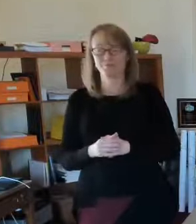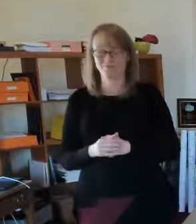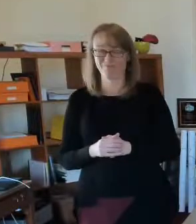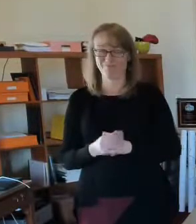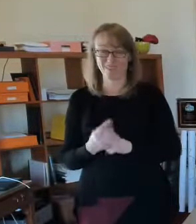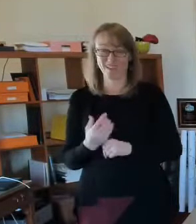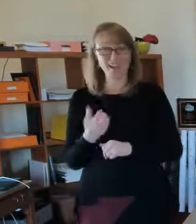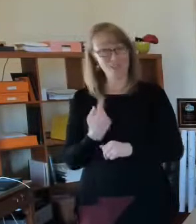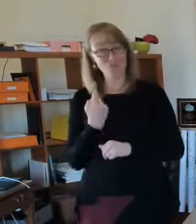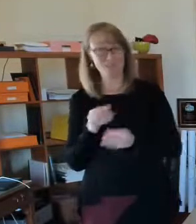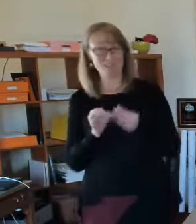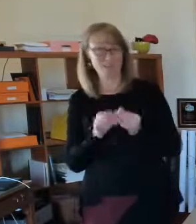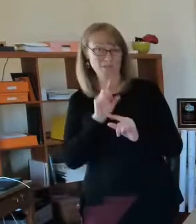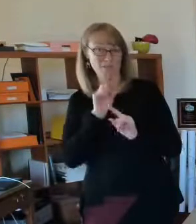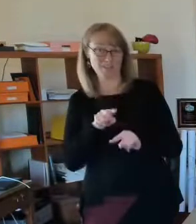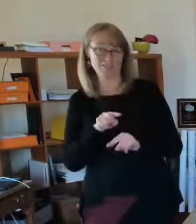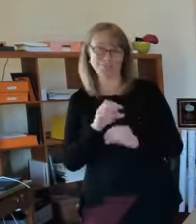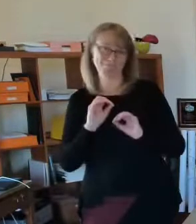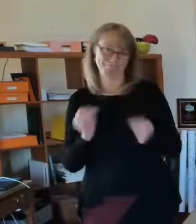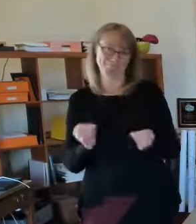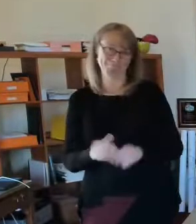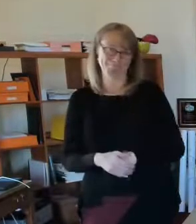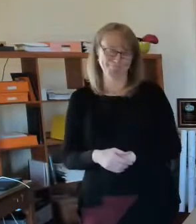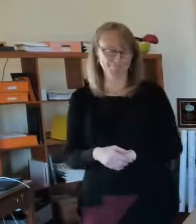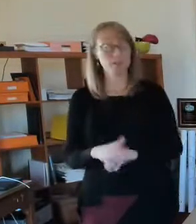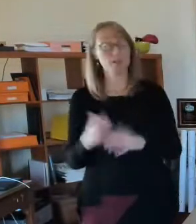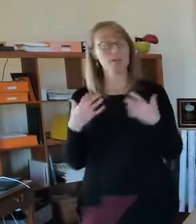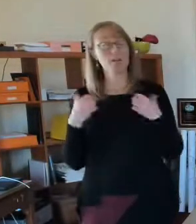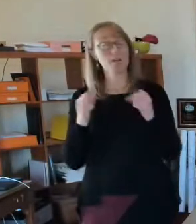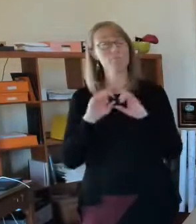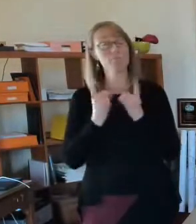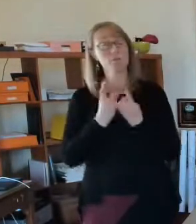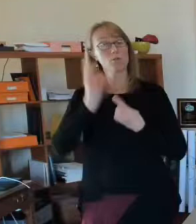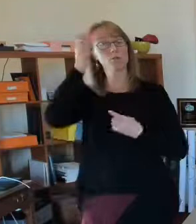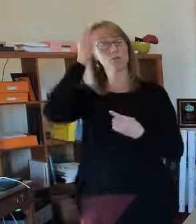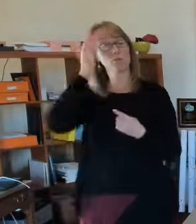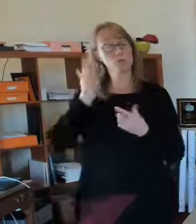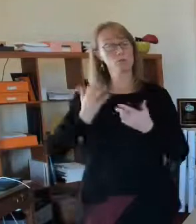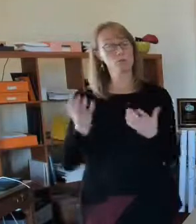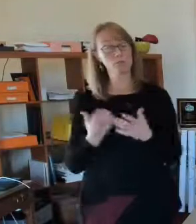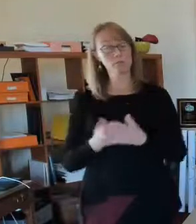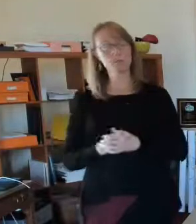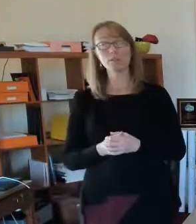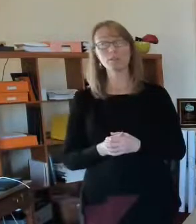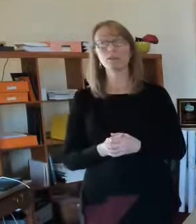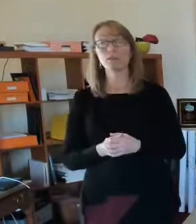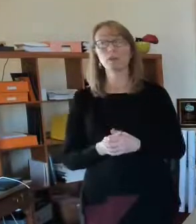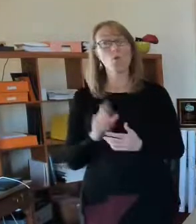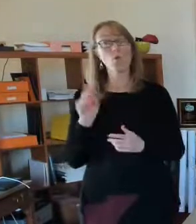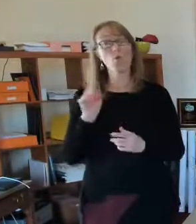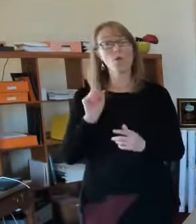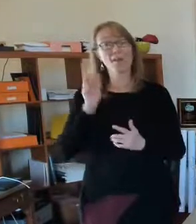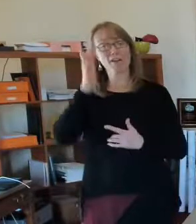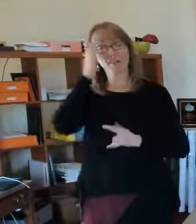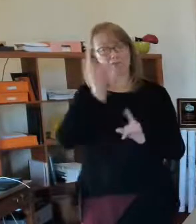that. What the health department knows is that it is primarily in small gatherings, in